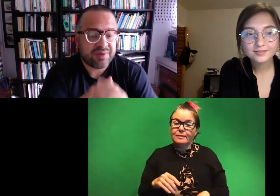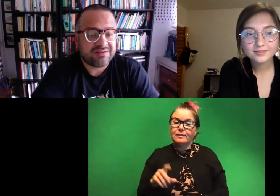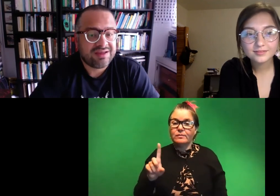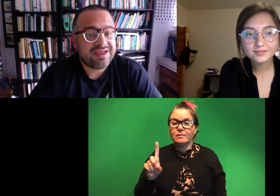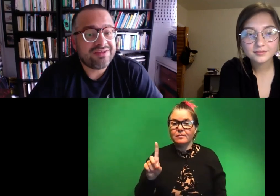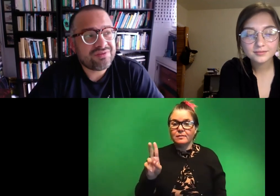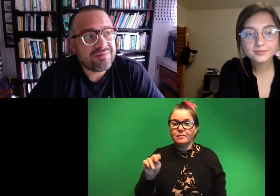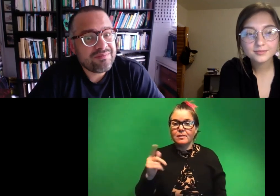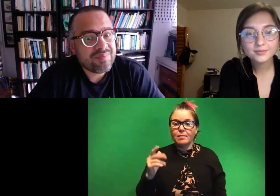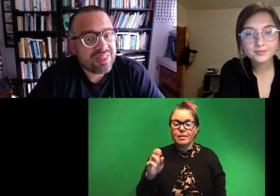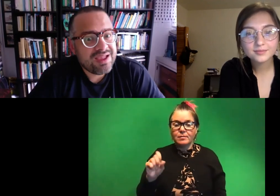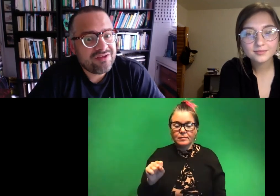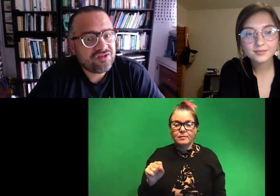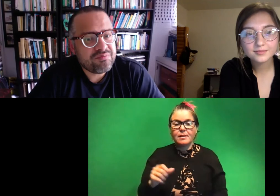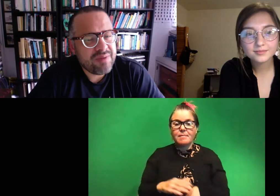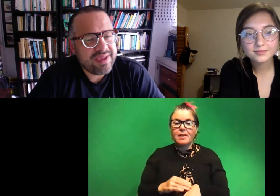as pet